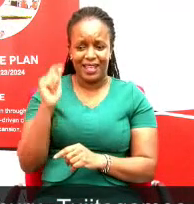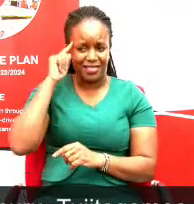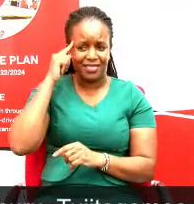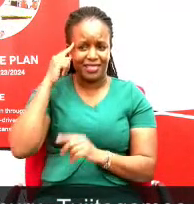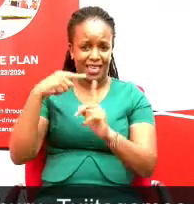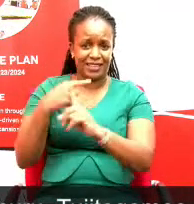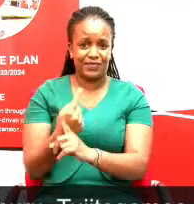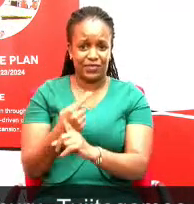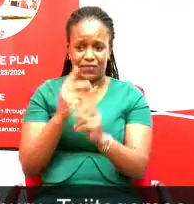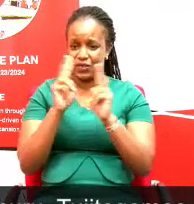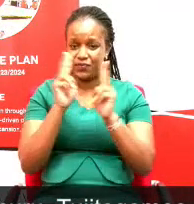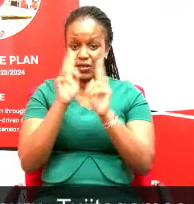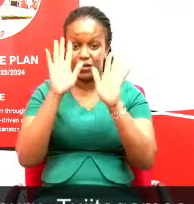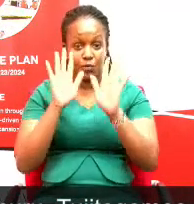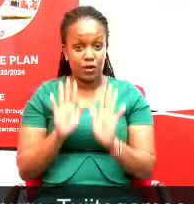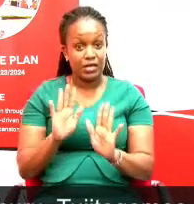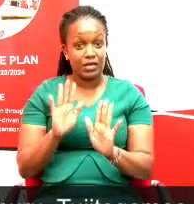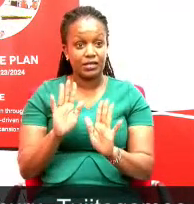very important.